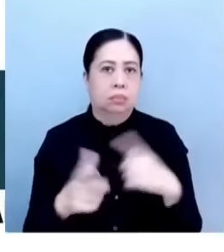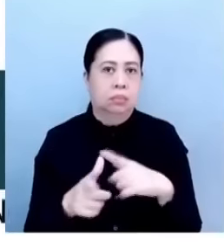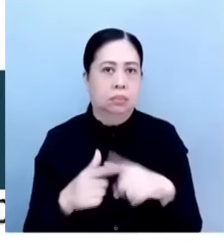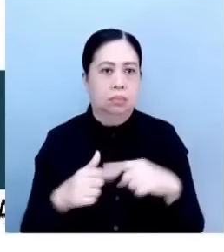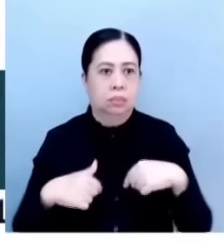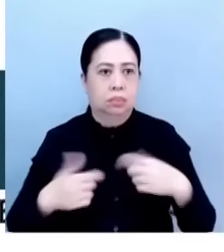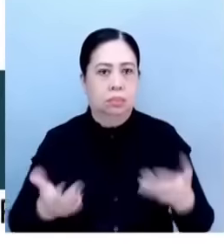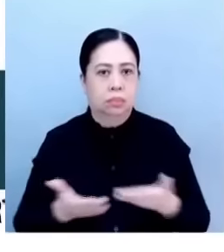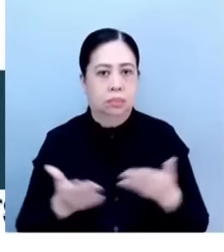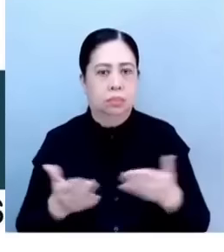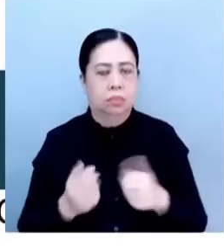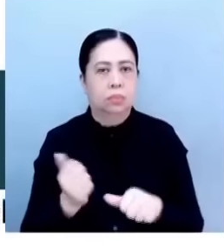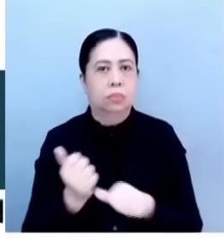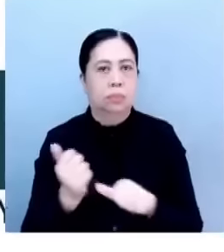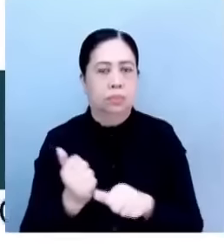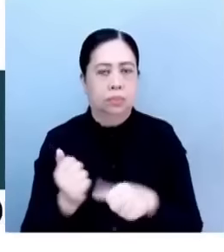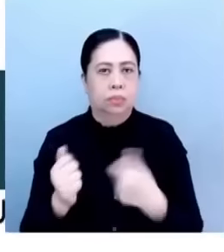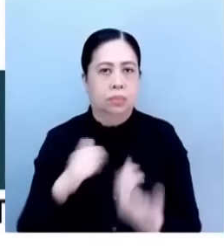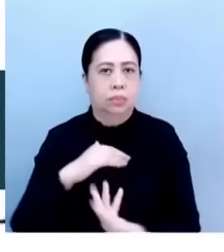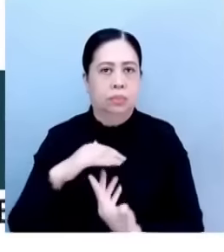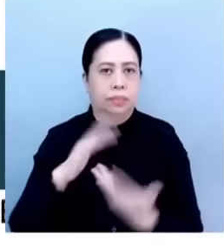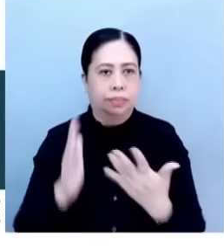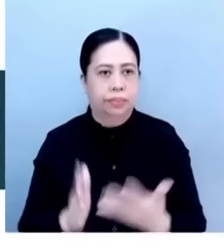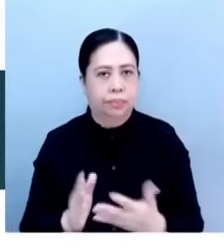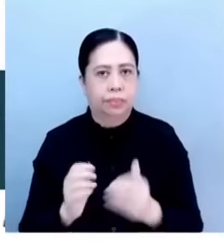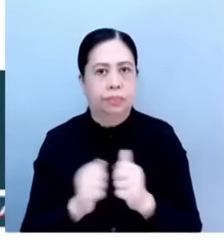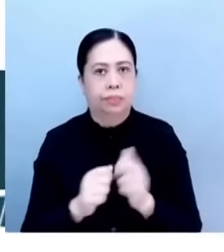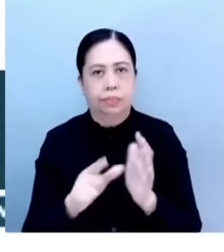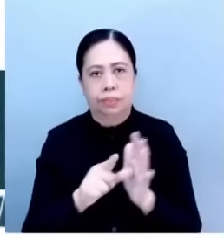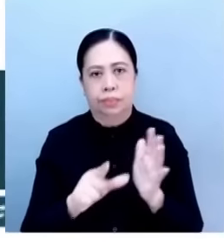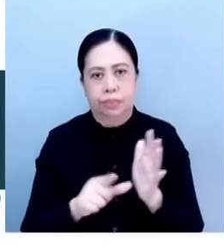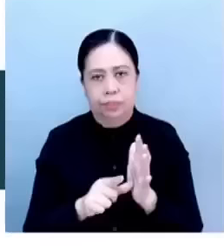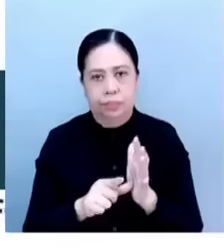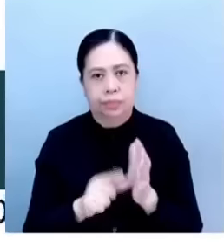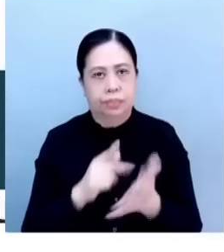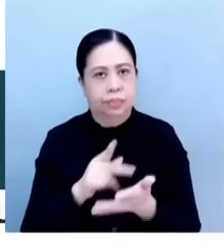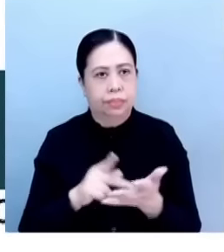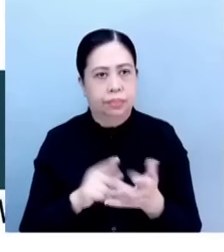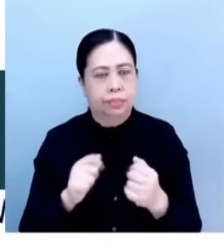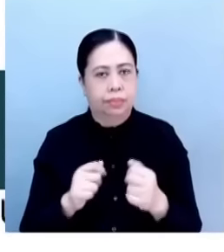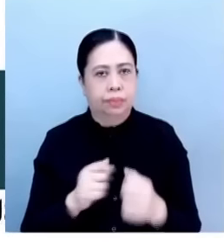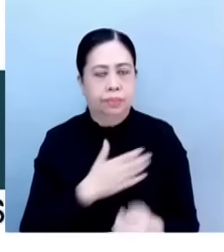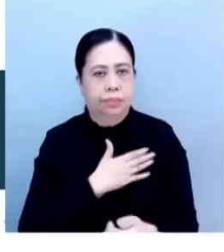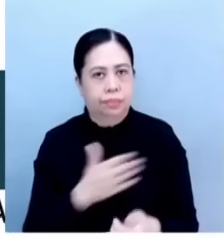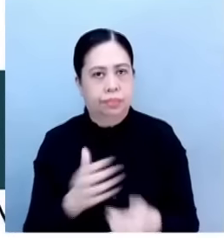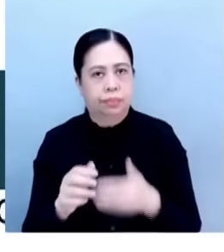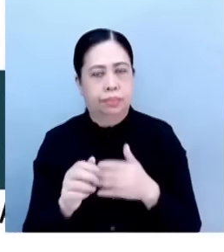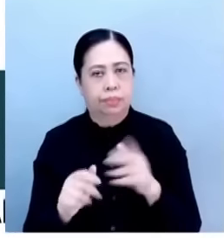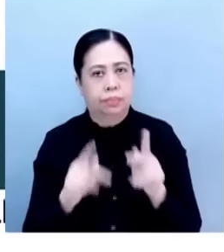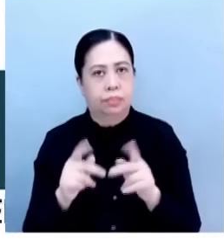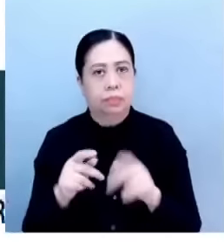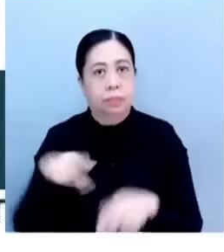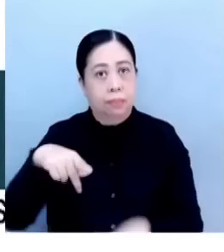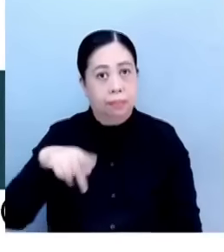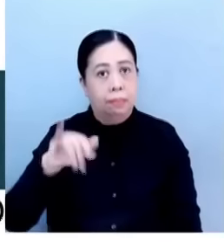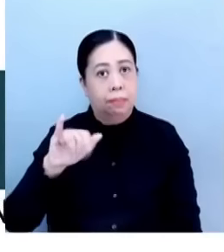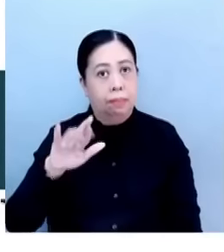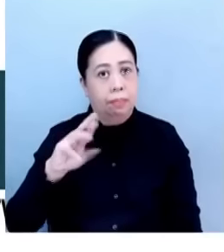here to assist our client with the legal aspect of this initiative. So it's Firma